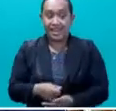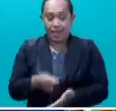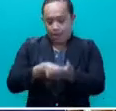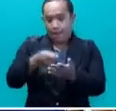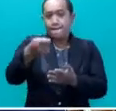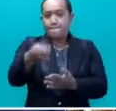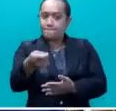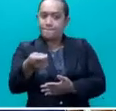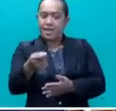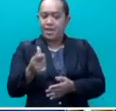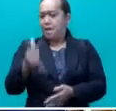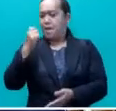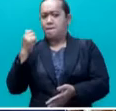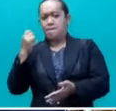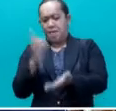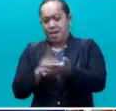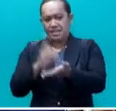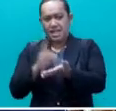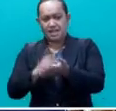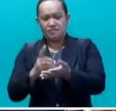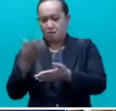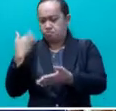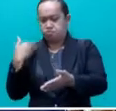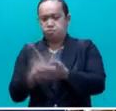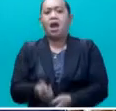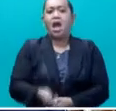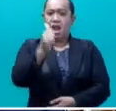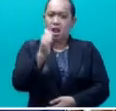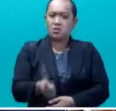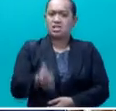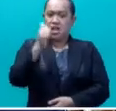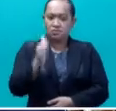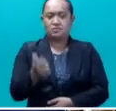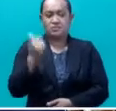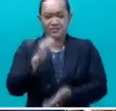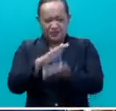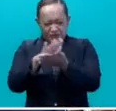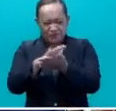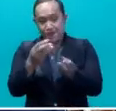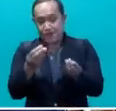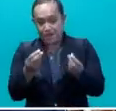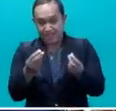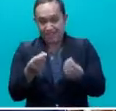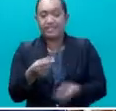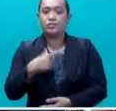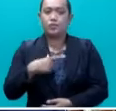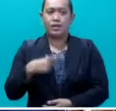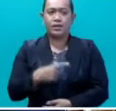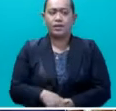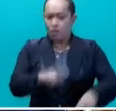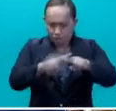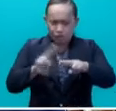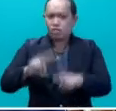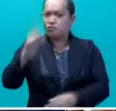years backdate, thousands of dollars, responsibility allowances. There's people in the PG First party who are